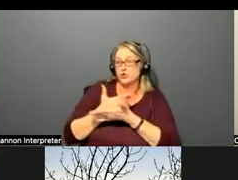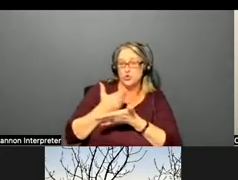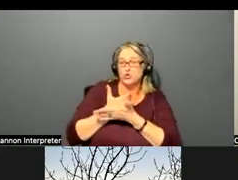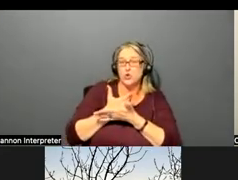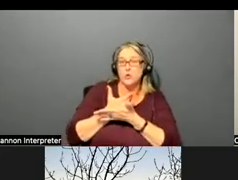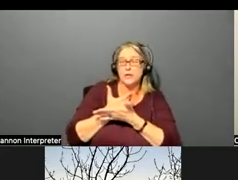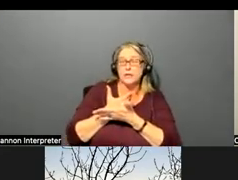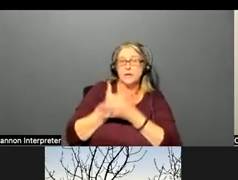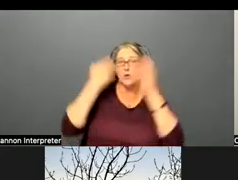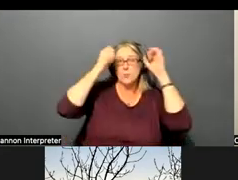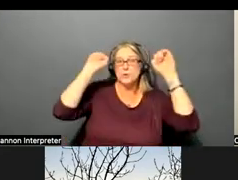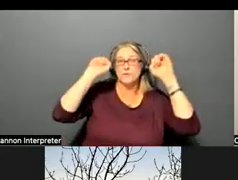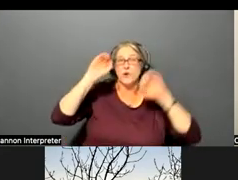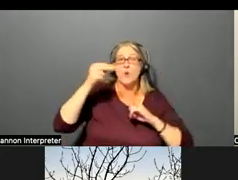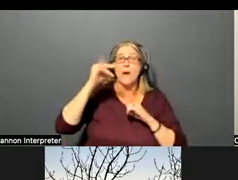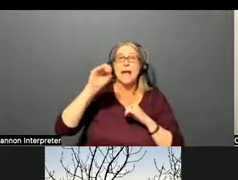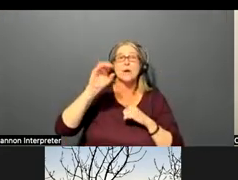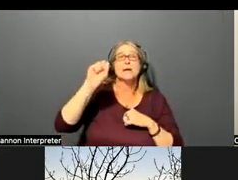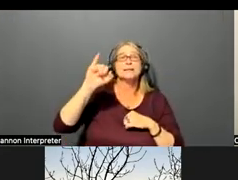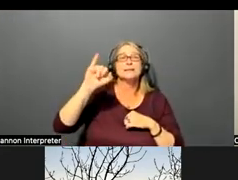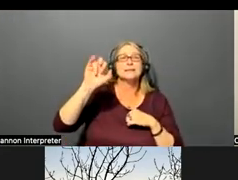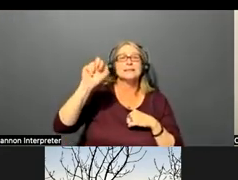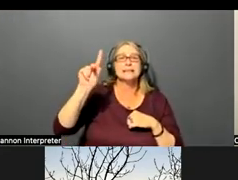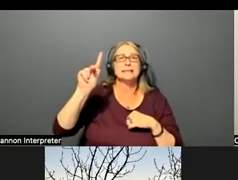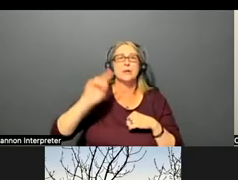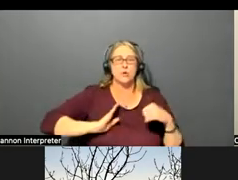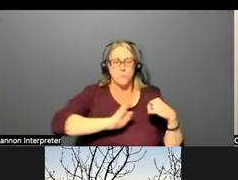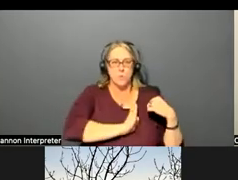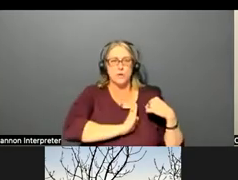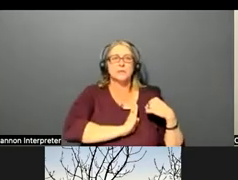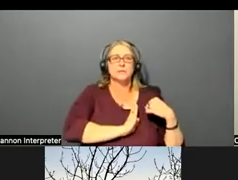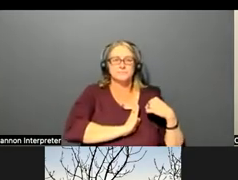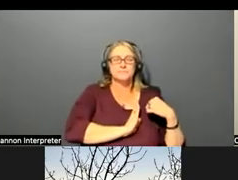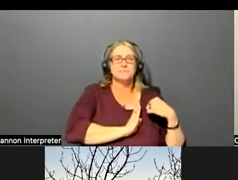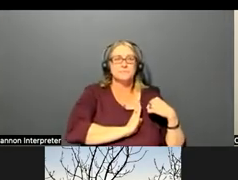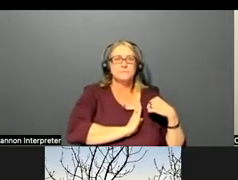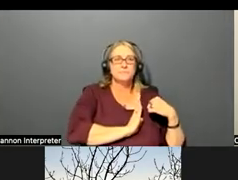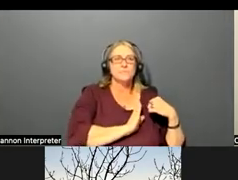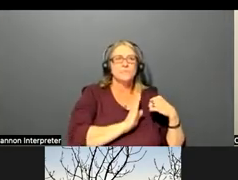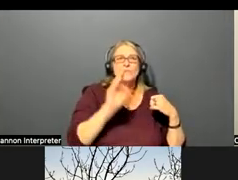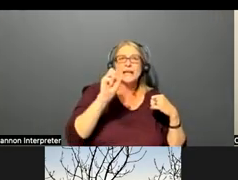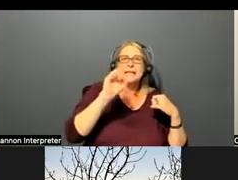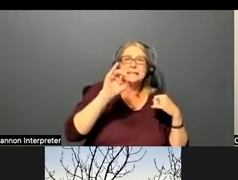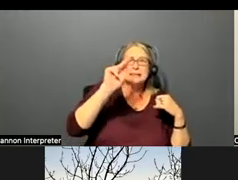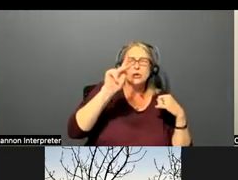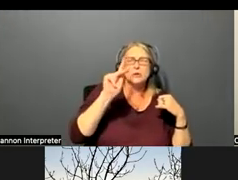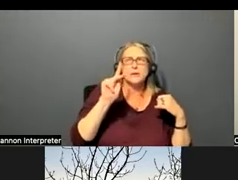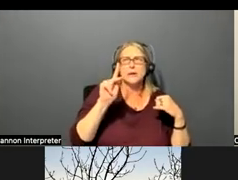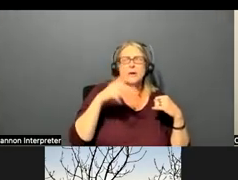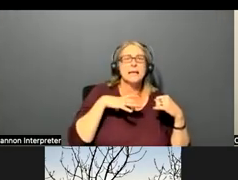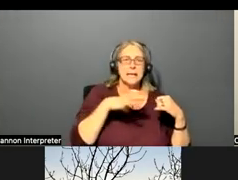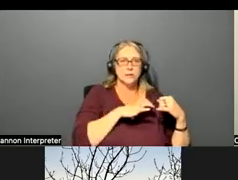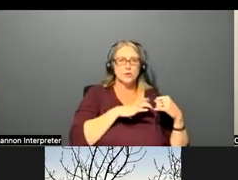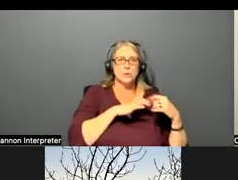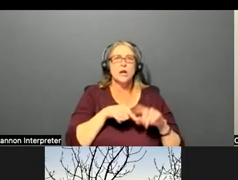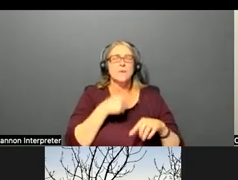newly president of our Ohio Silk Board. And when we think about the, our Ohio Silk, you know, our council, when we think about the title